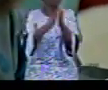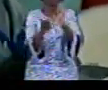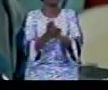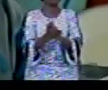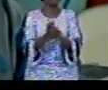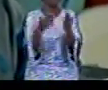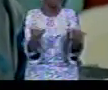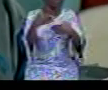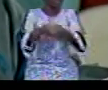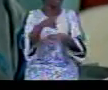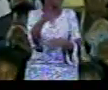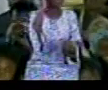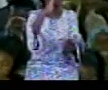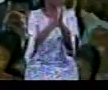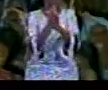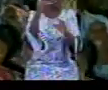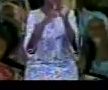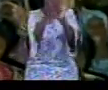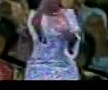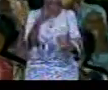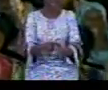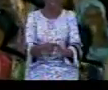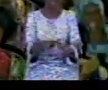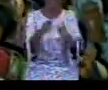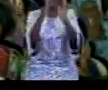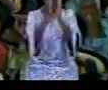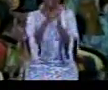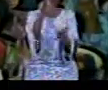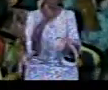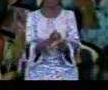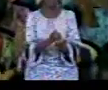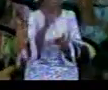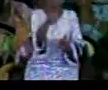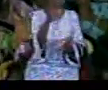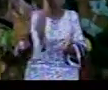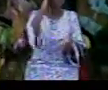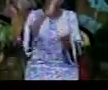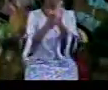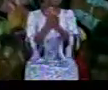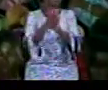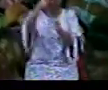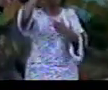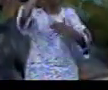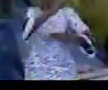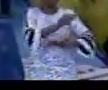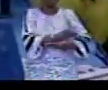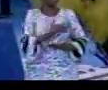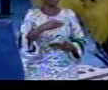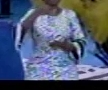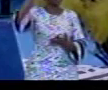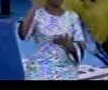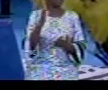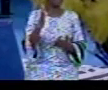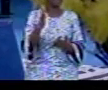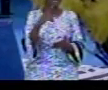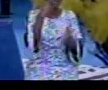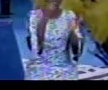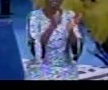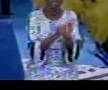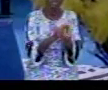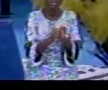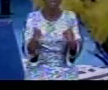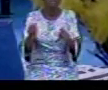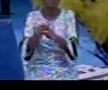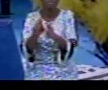Tonight you'll become, in Jesus' name, to become the sons of God, even to them that